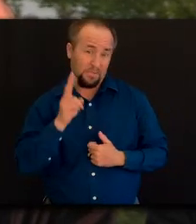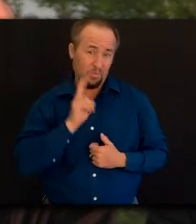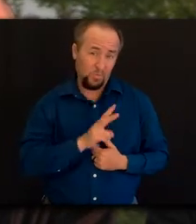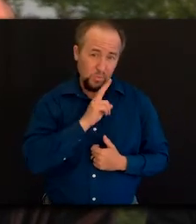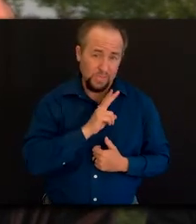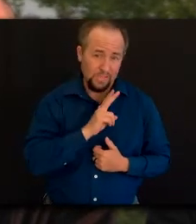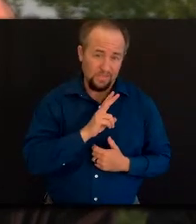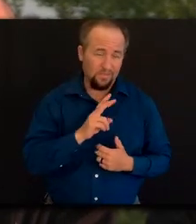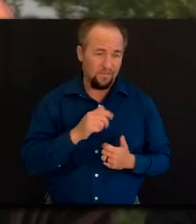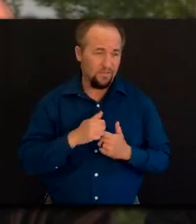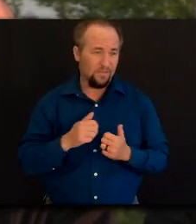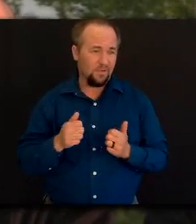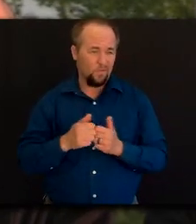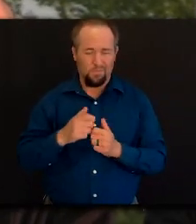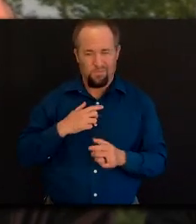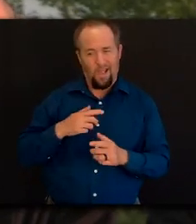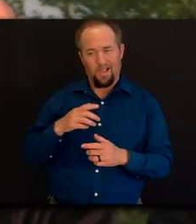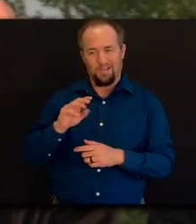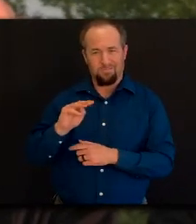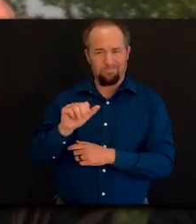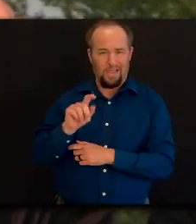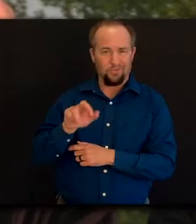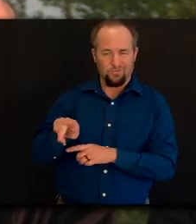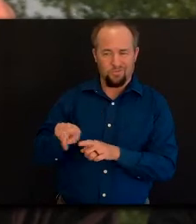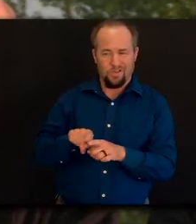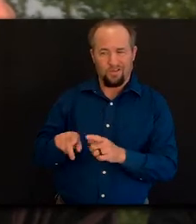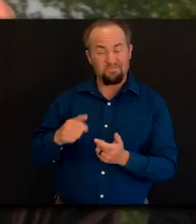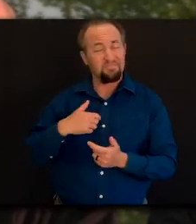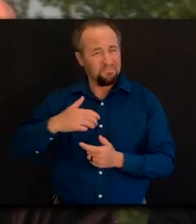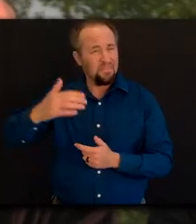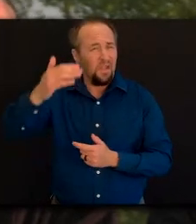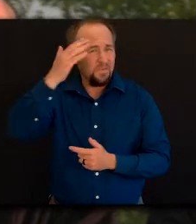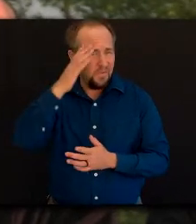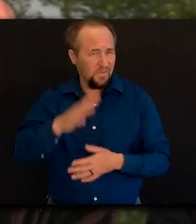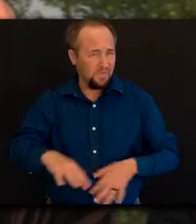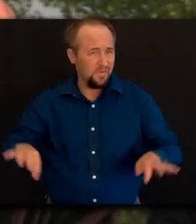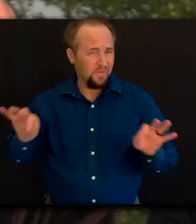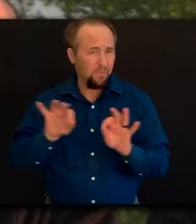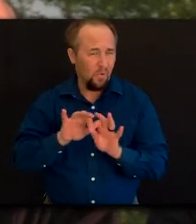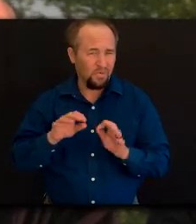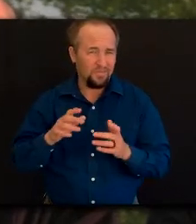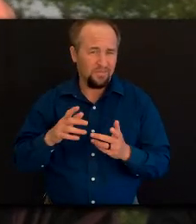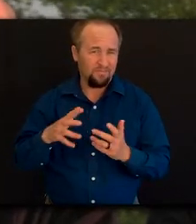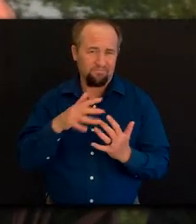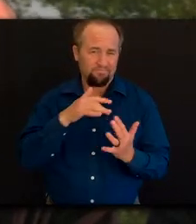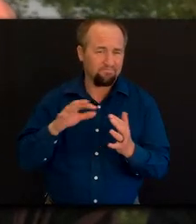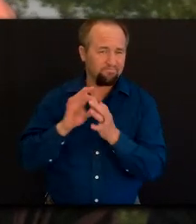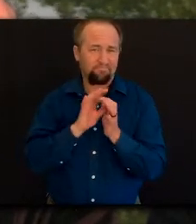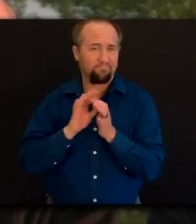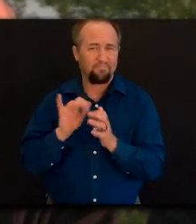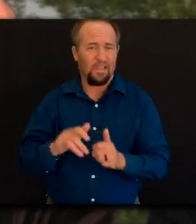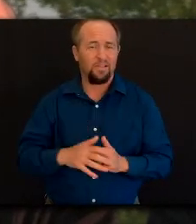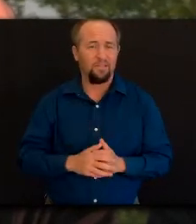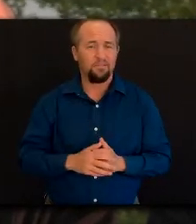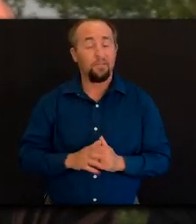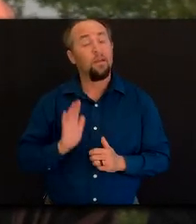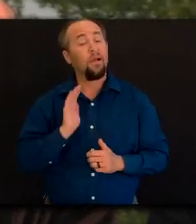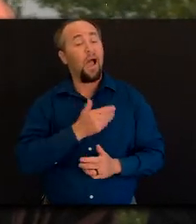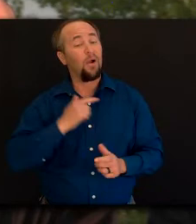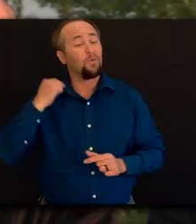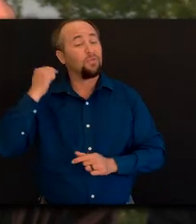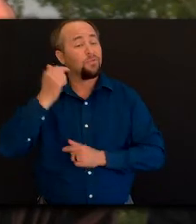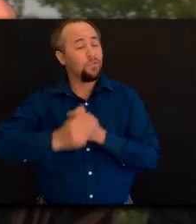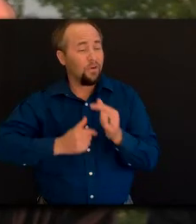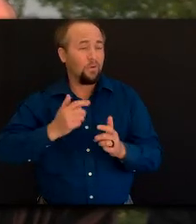with my matching sock, I know the importance of not doing life alone. Our generation is dealing with some of the